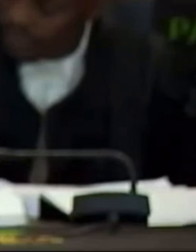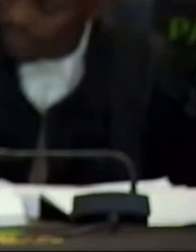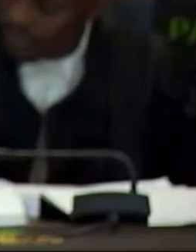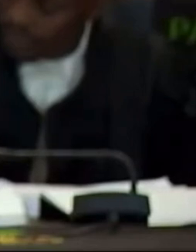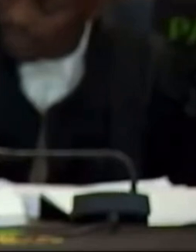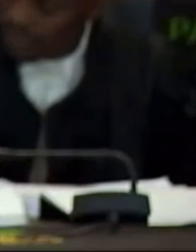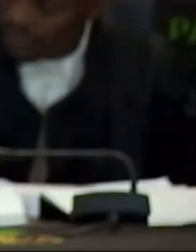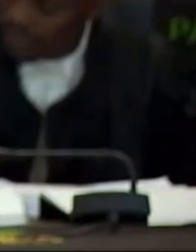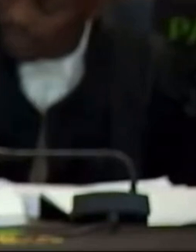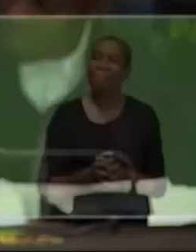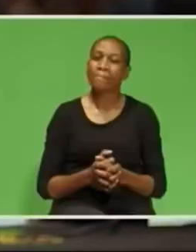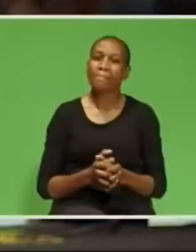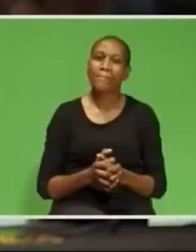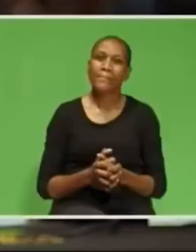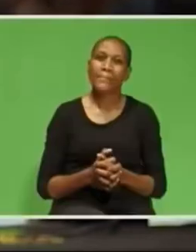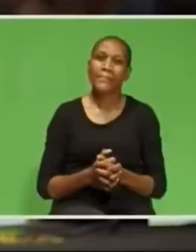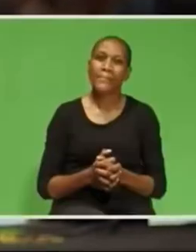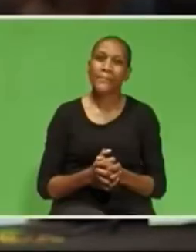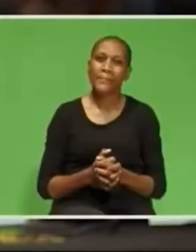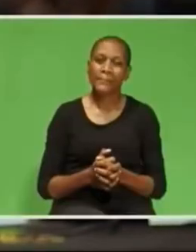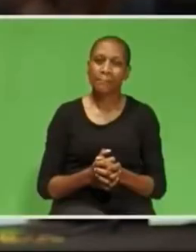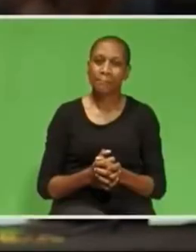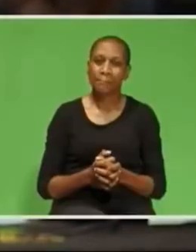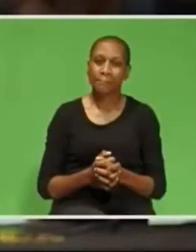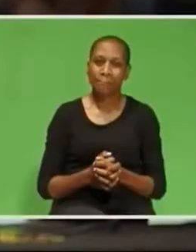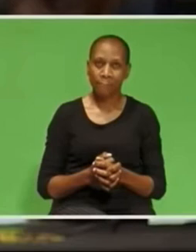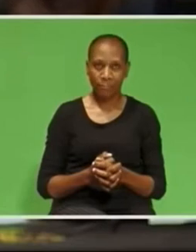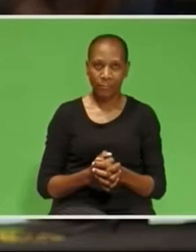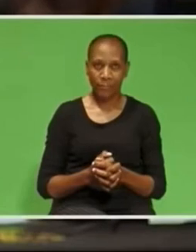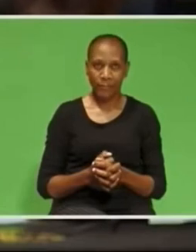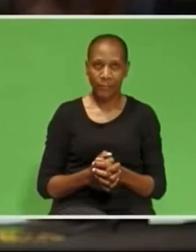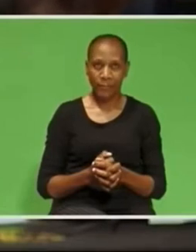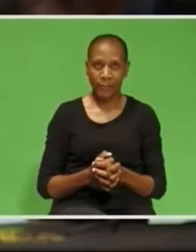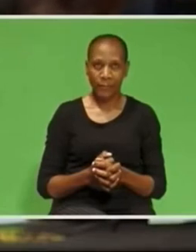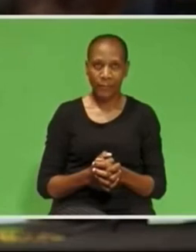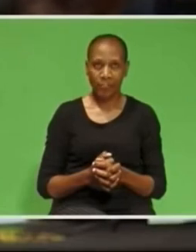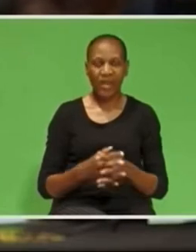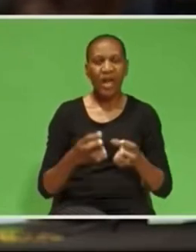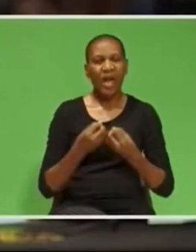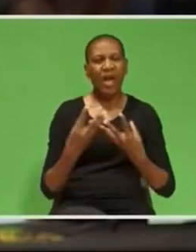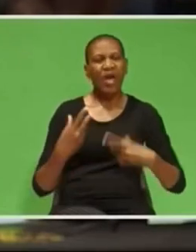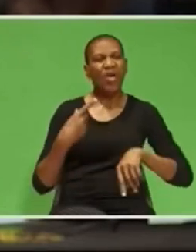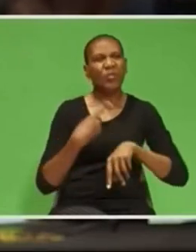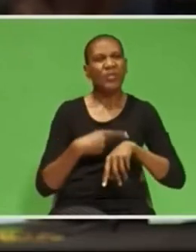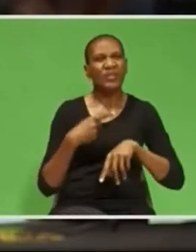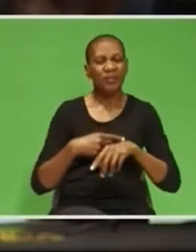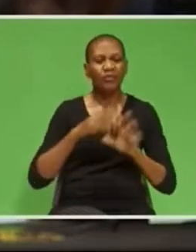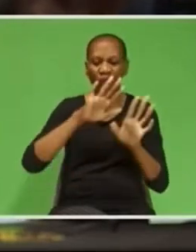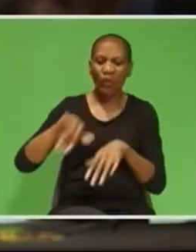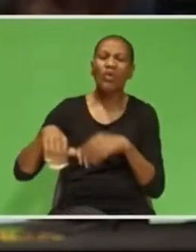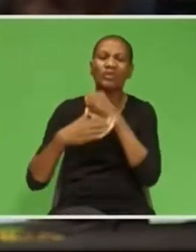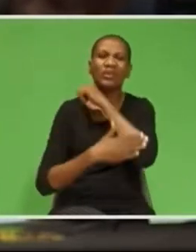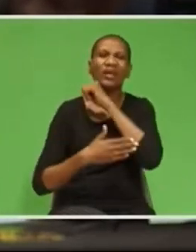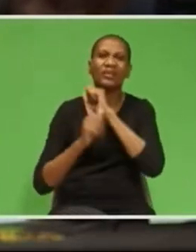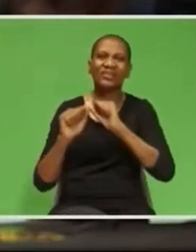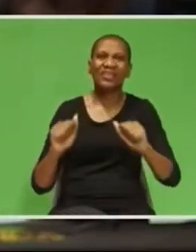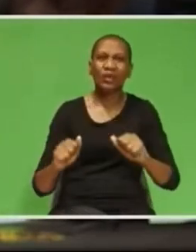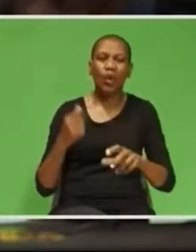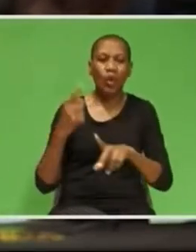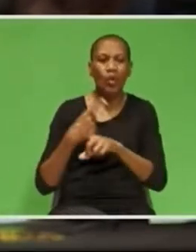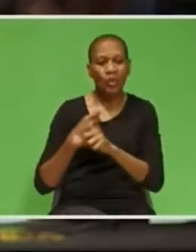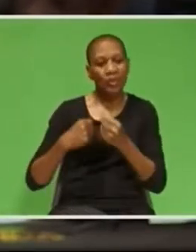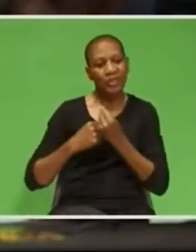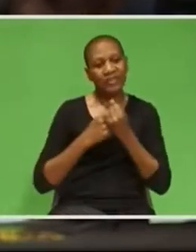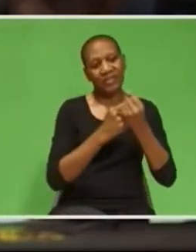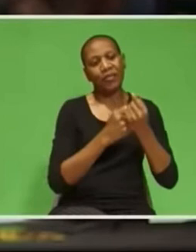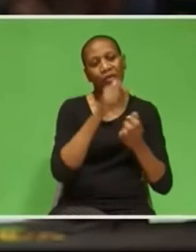others. He gives wisdom to the wise and knowledge to the discerning. How many times have you forsaken the country in favor of your